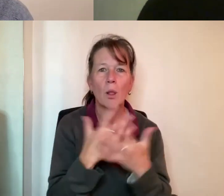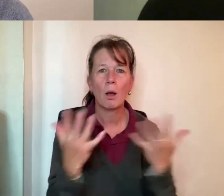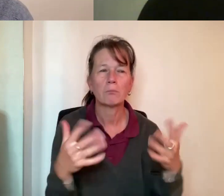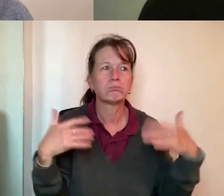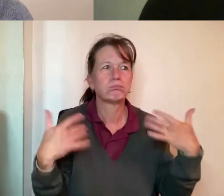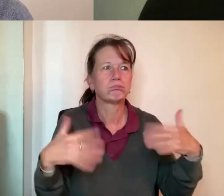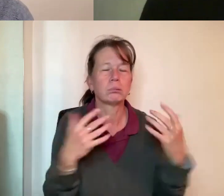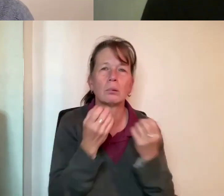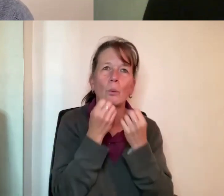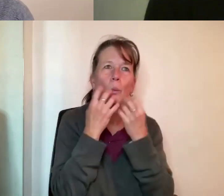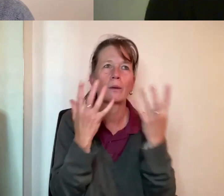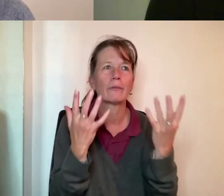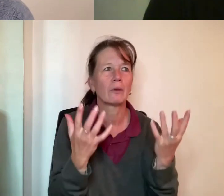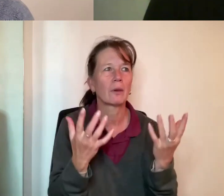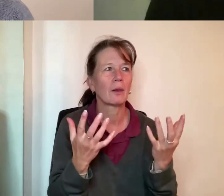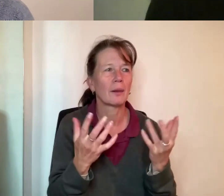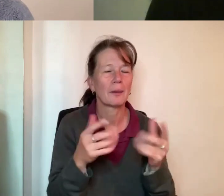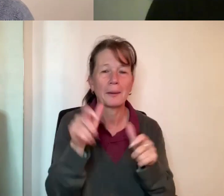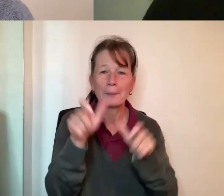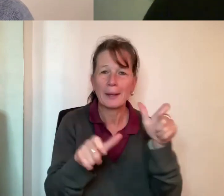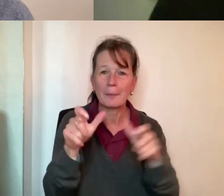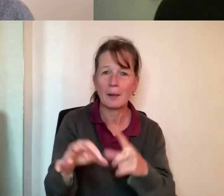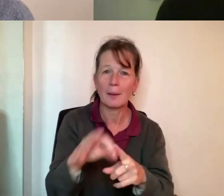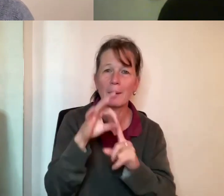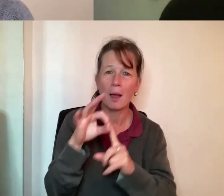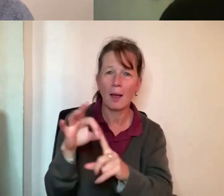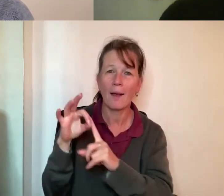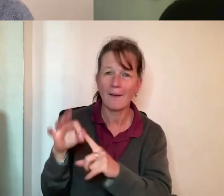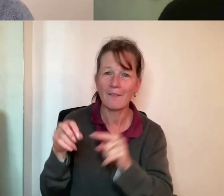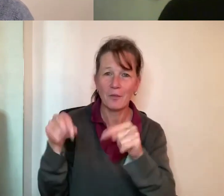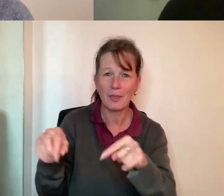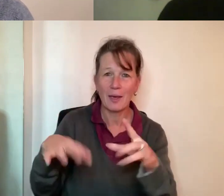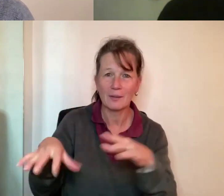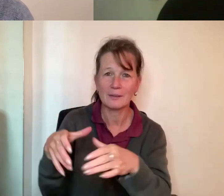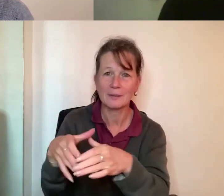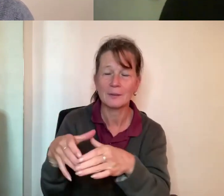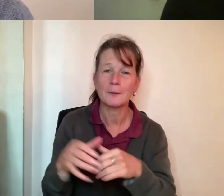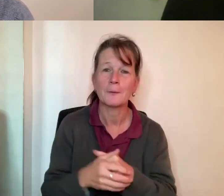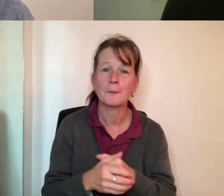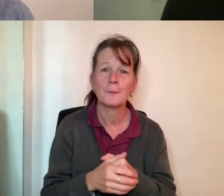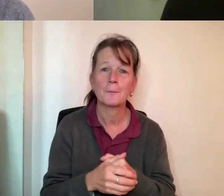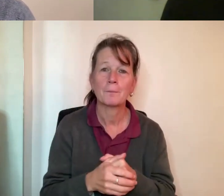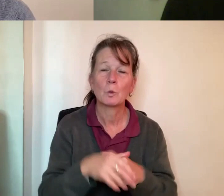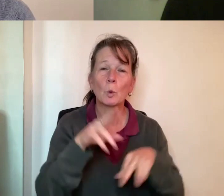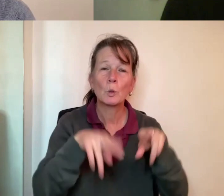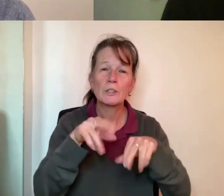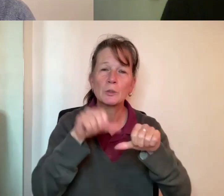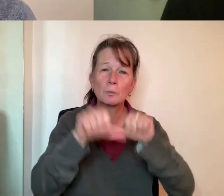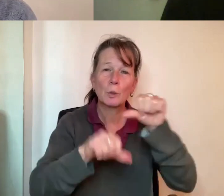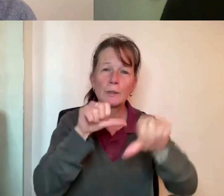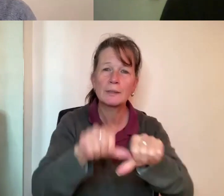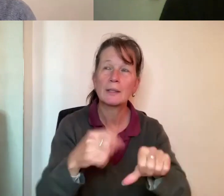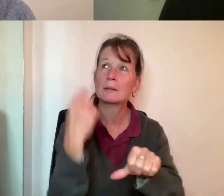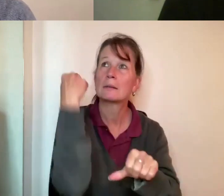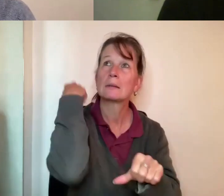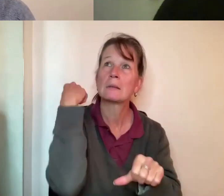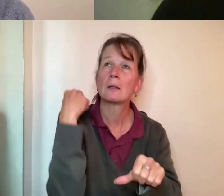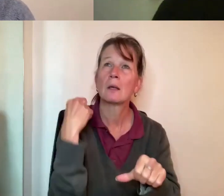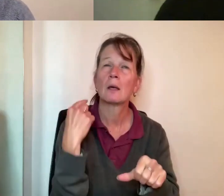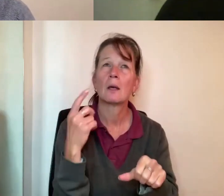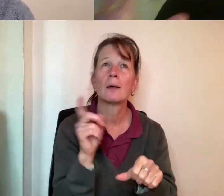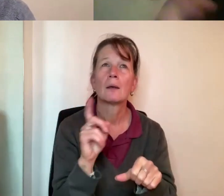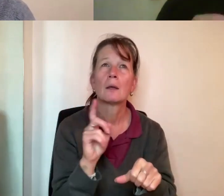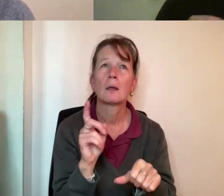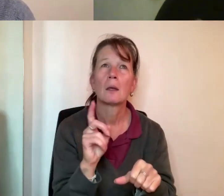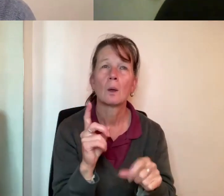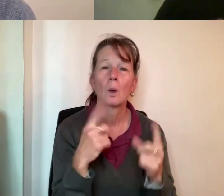and wonderful people applying to that. And the audition process that we did there was,